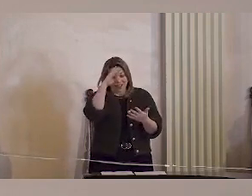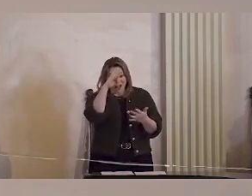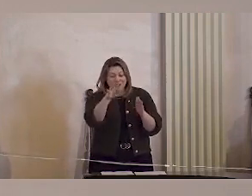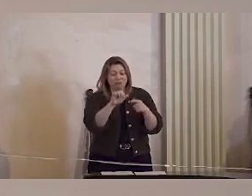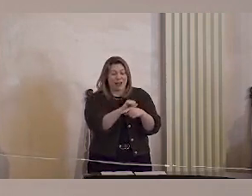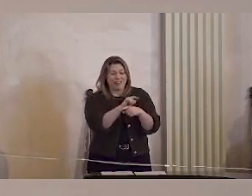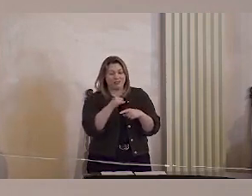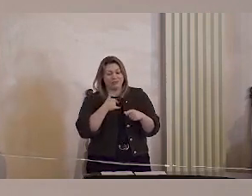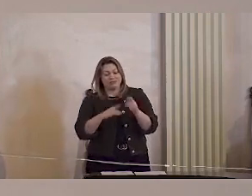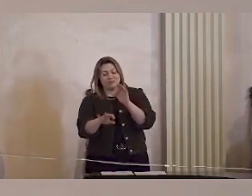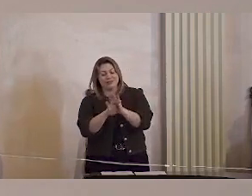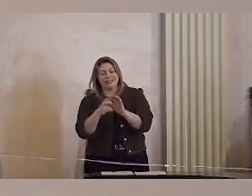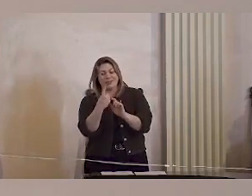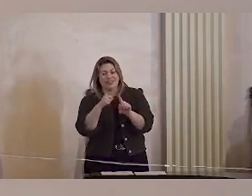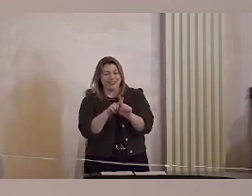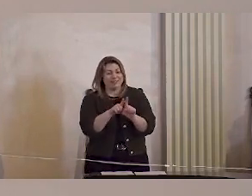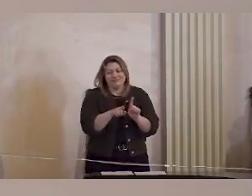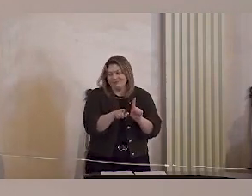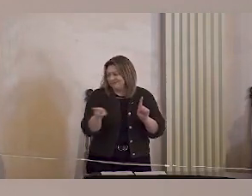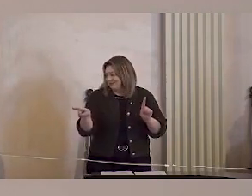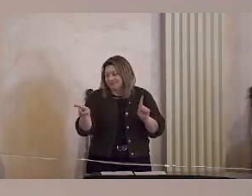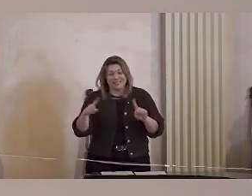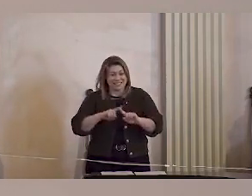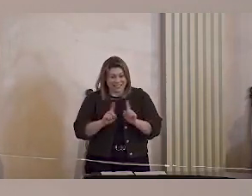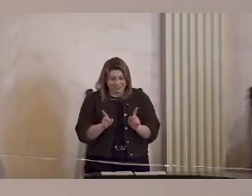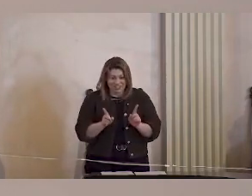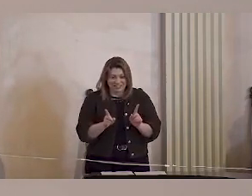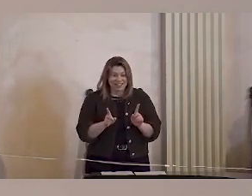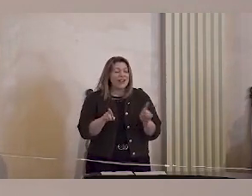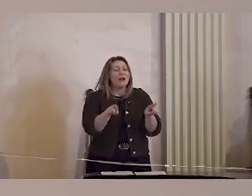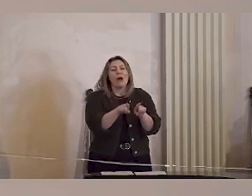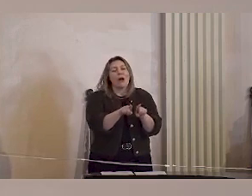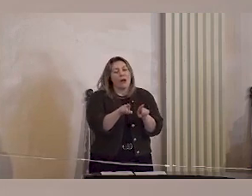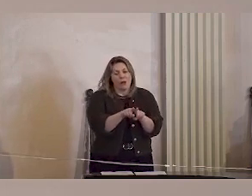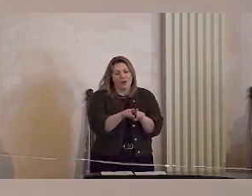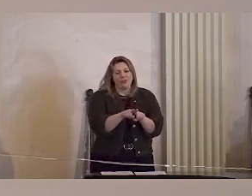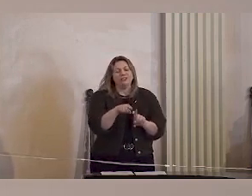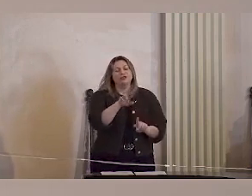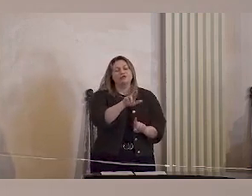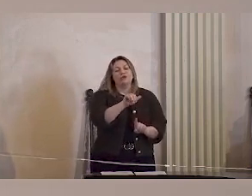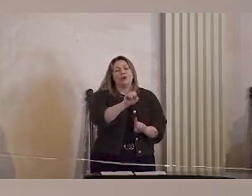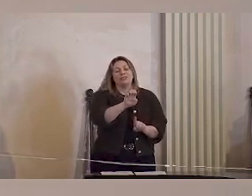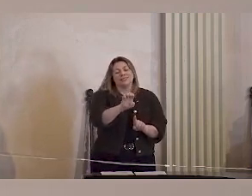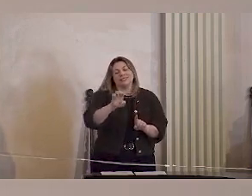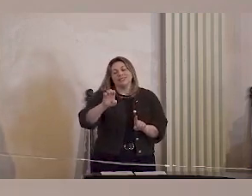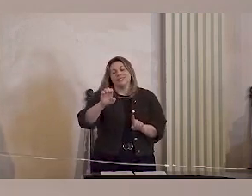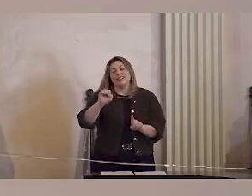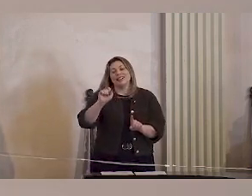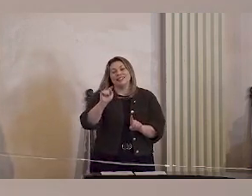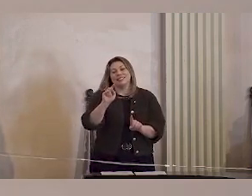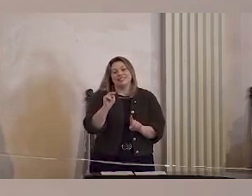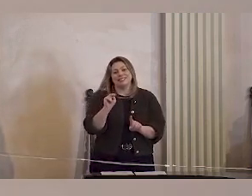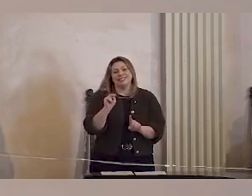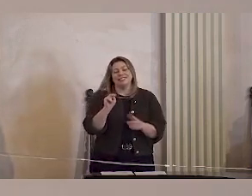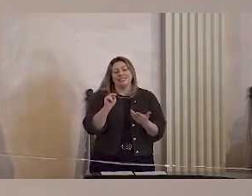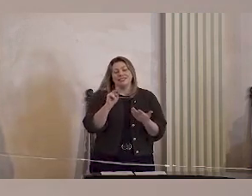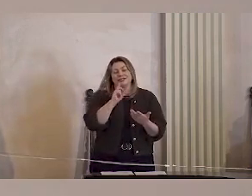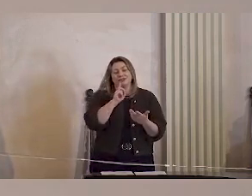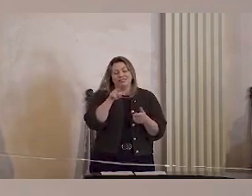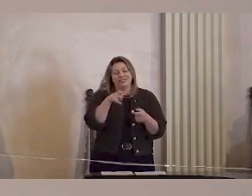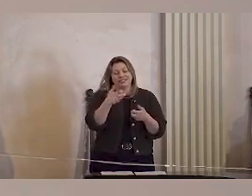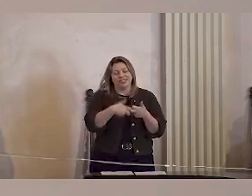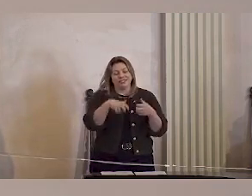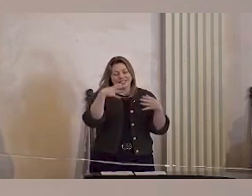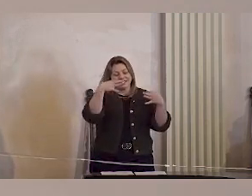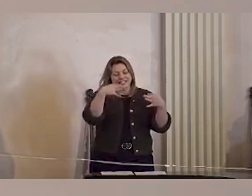something different. And it is not lost on Rose Eaton, who really had a tough decision